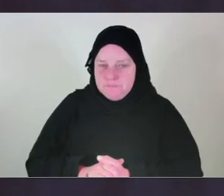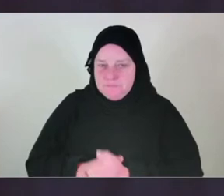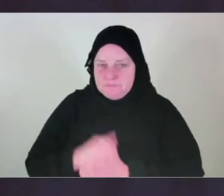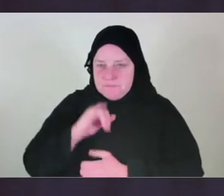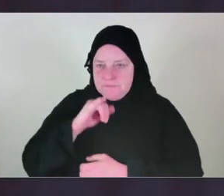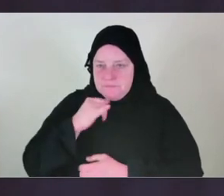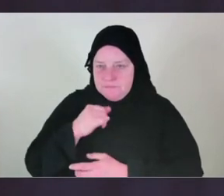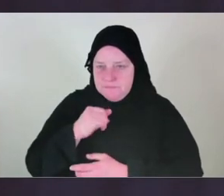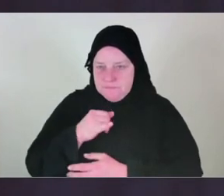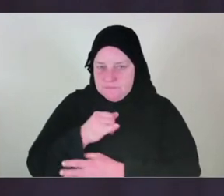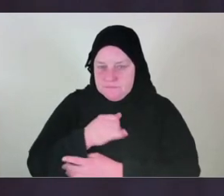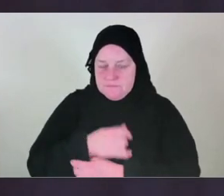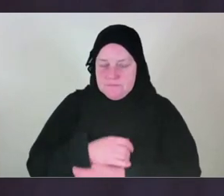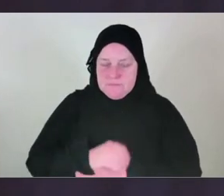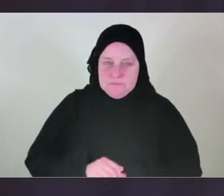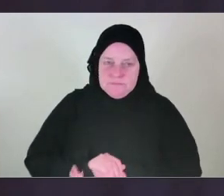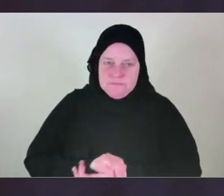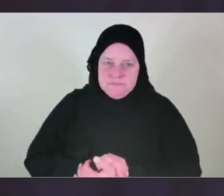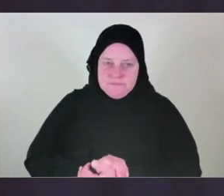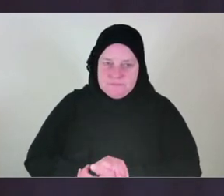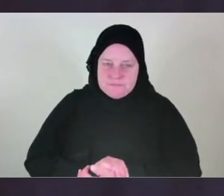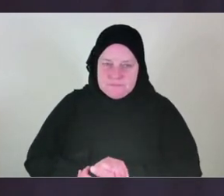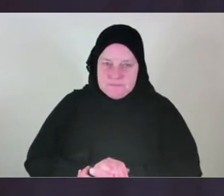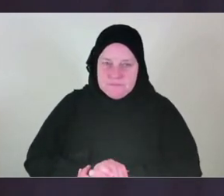wasatakthur ba'di."